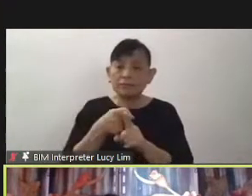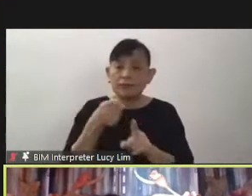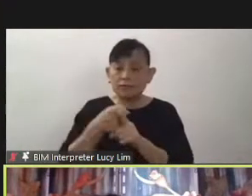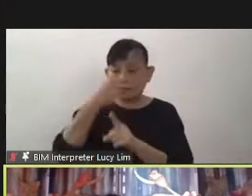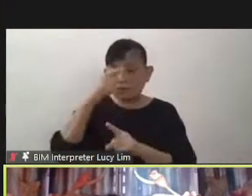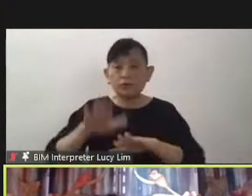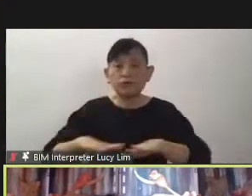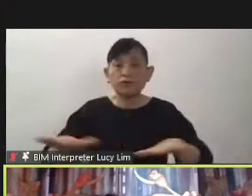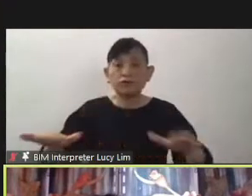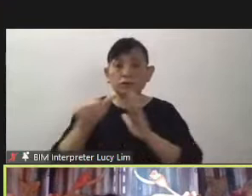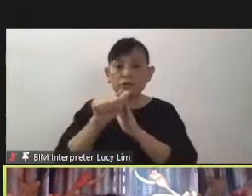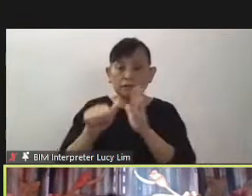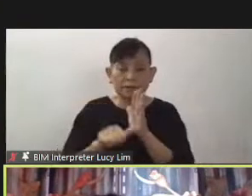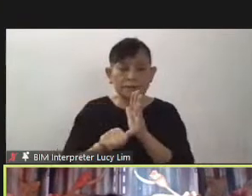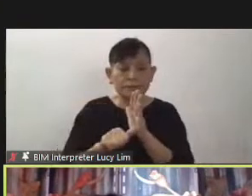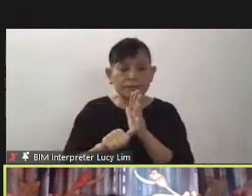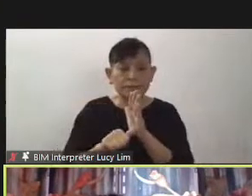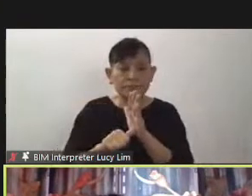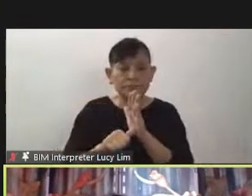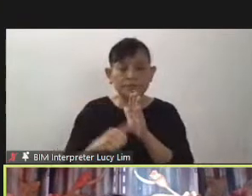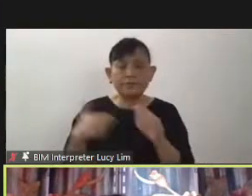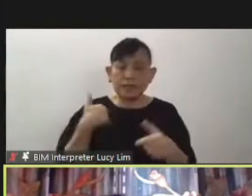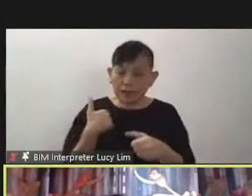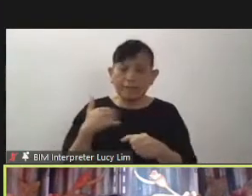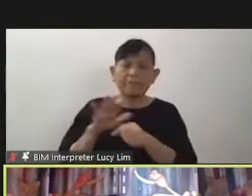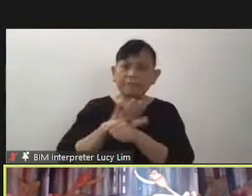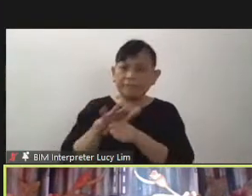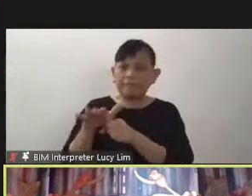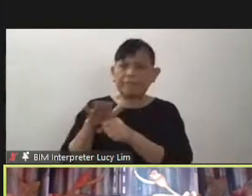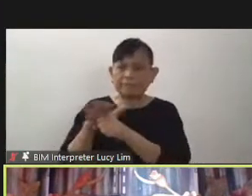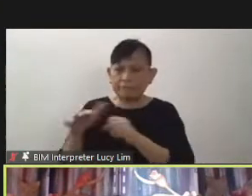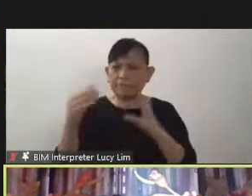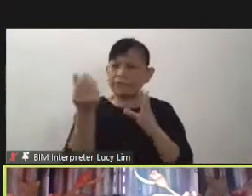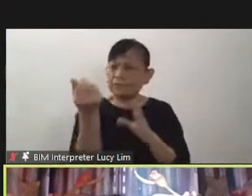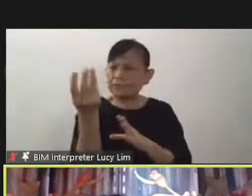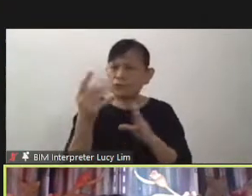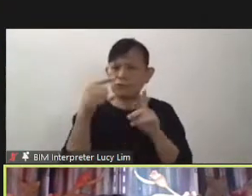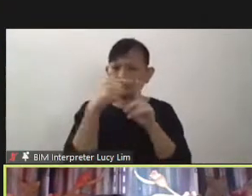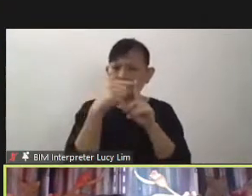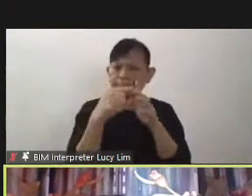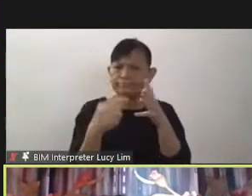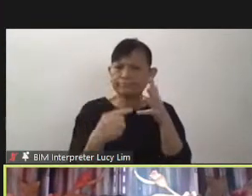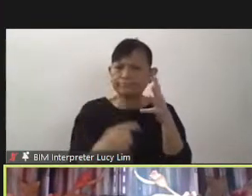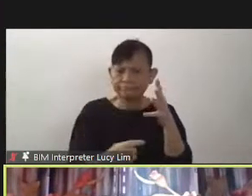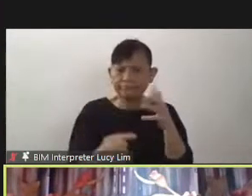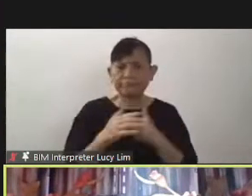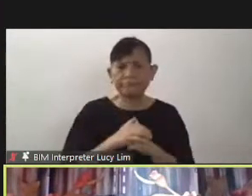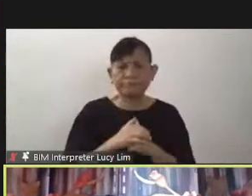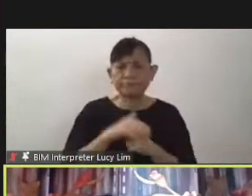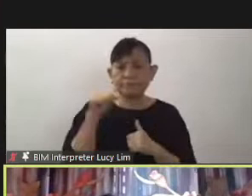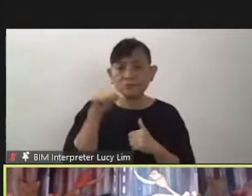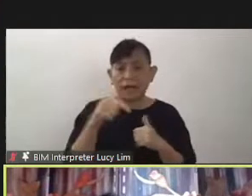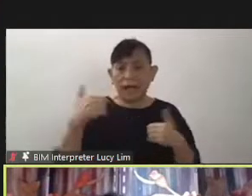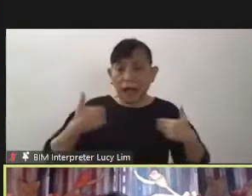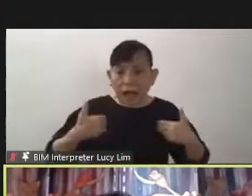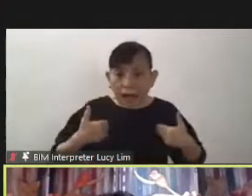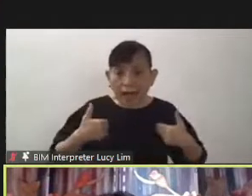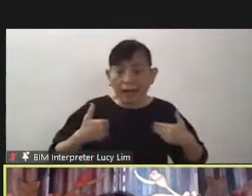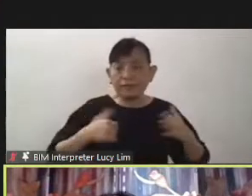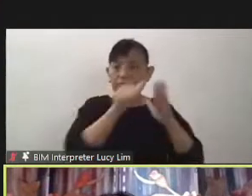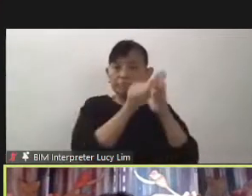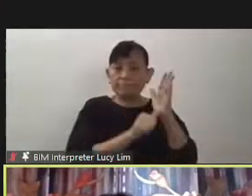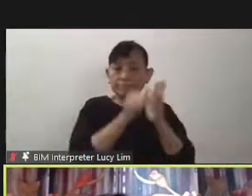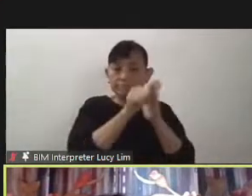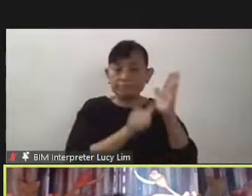criminal, we cover a few types of sexual offences. However, despite having all these legislations,